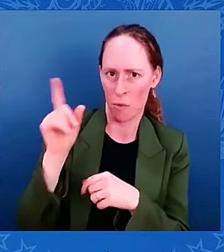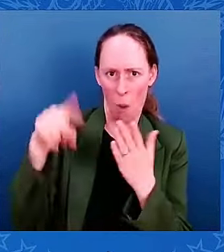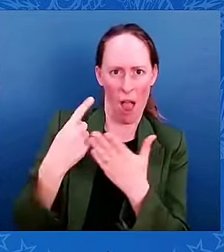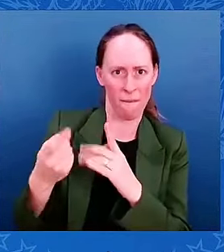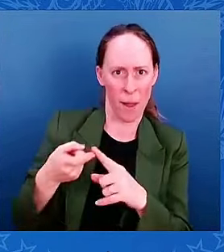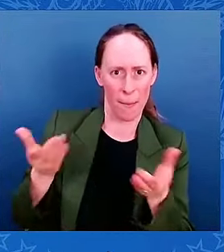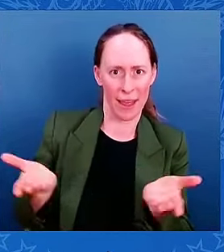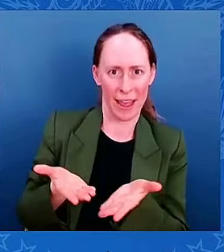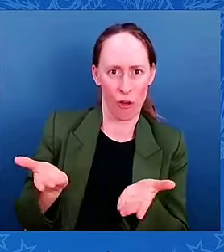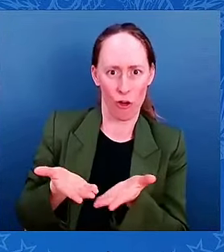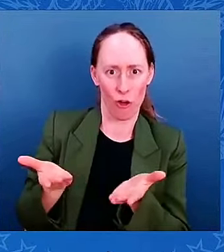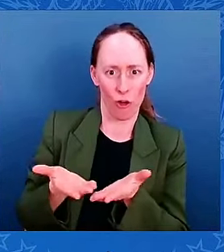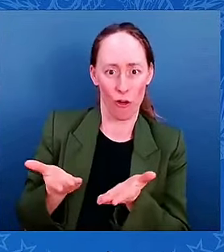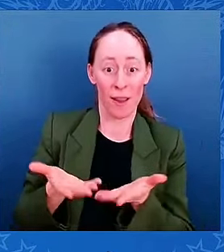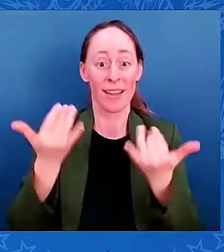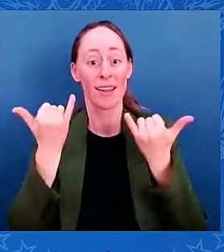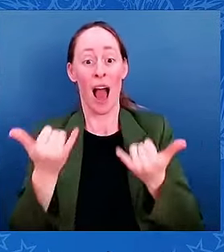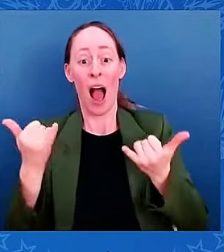building.